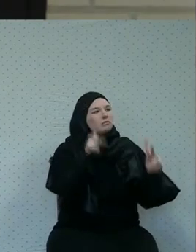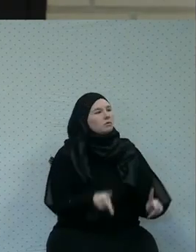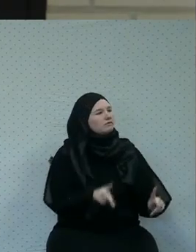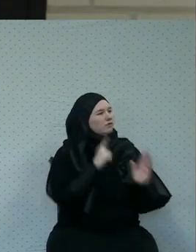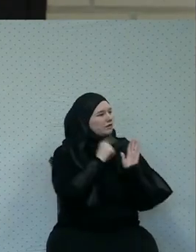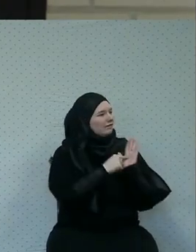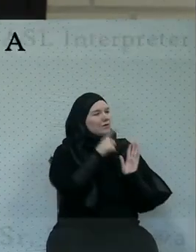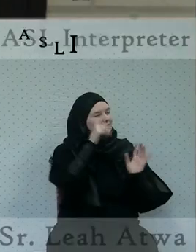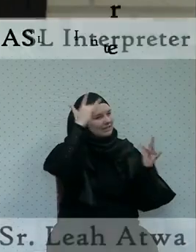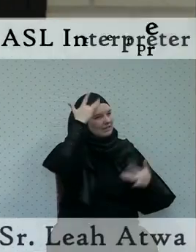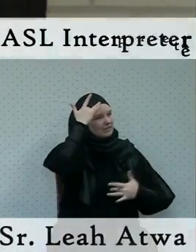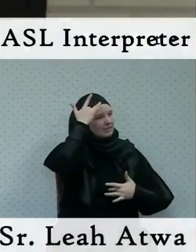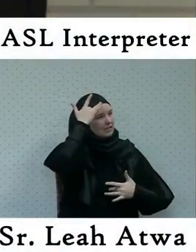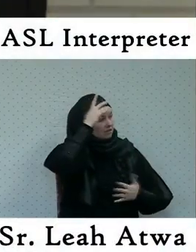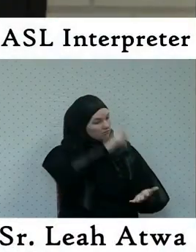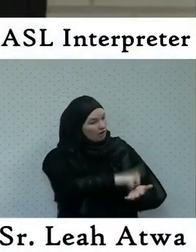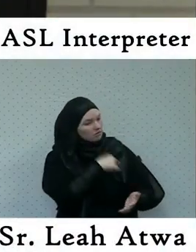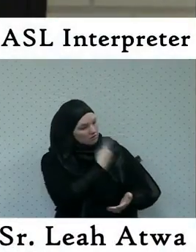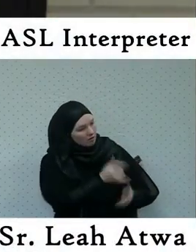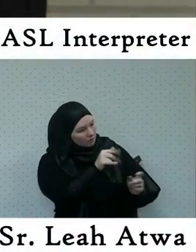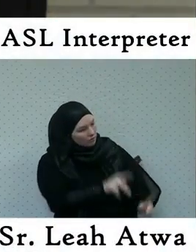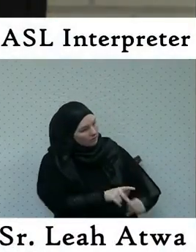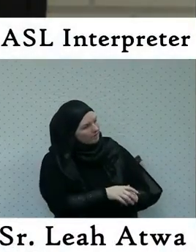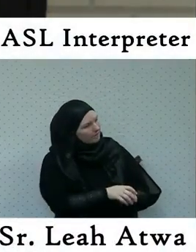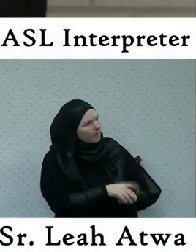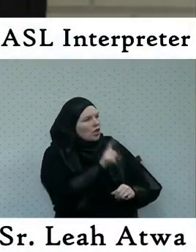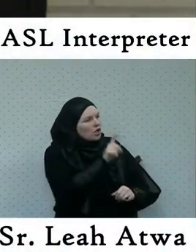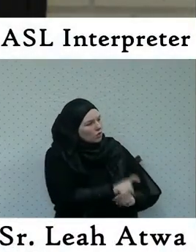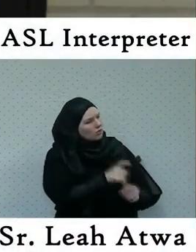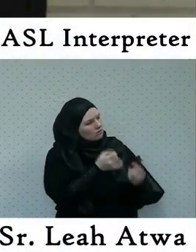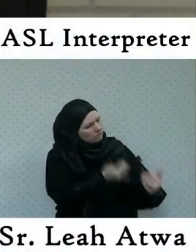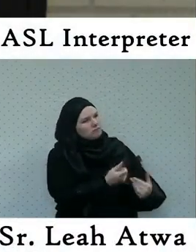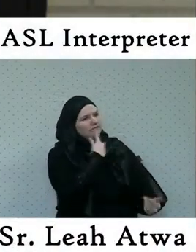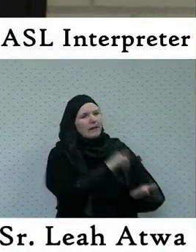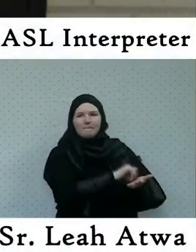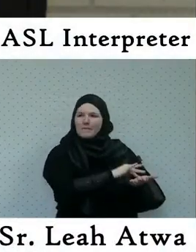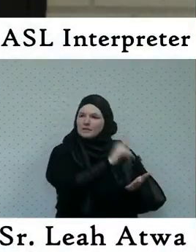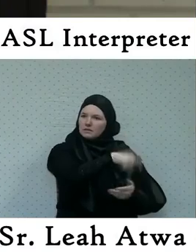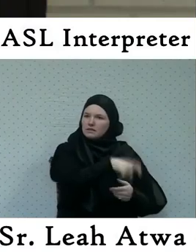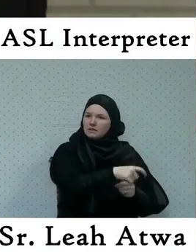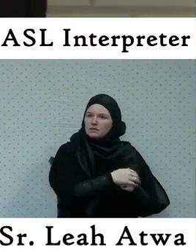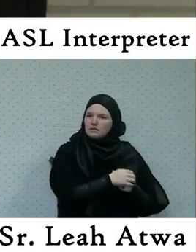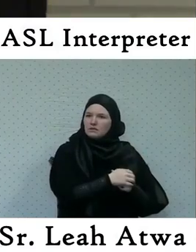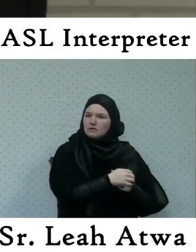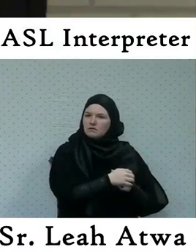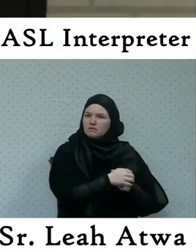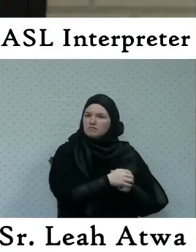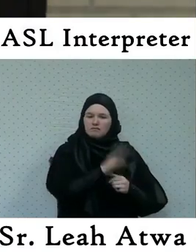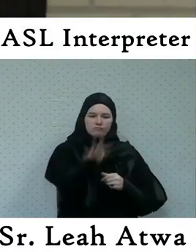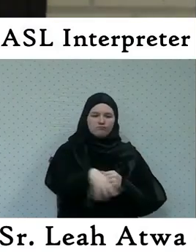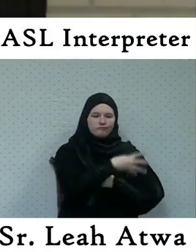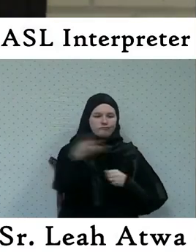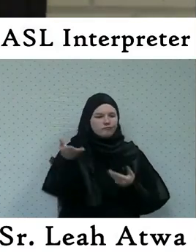sick, and the doctor says, you need to take those medications according to this